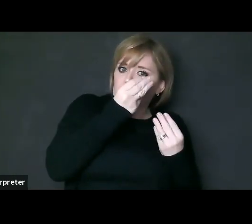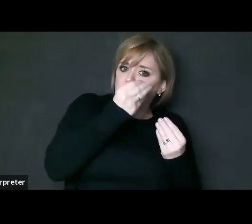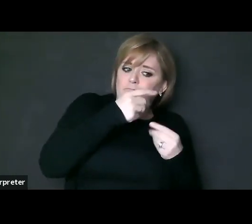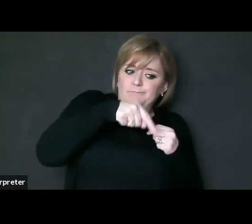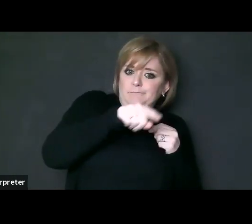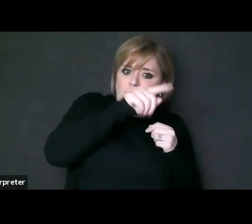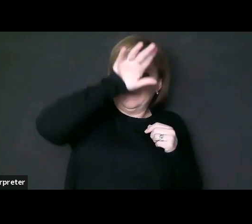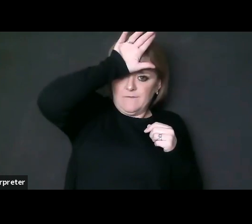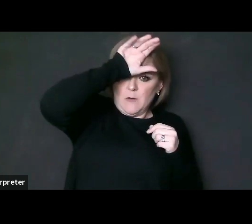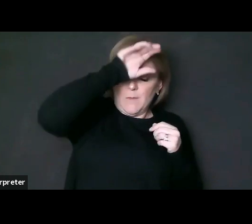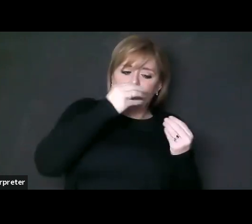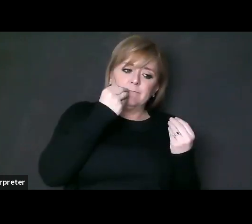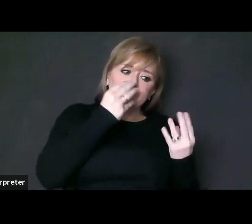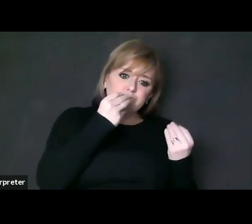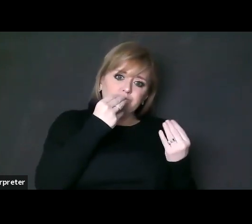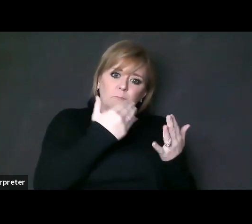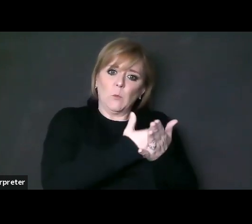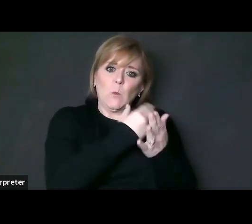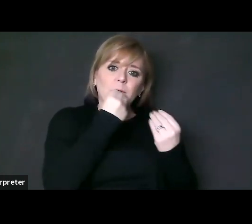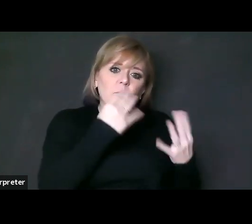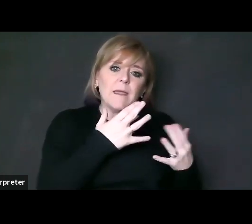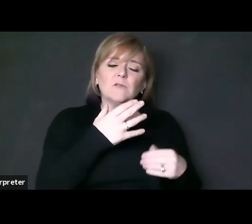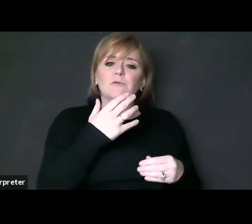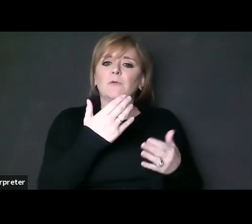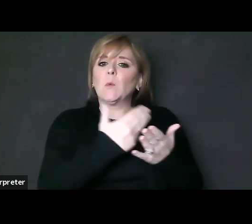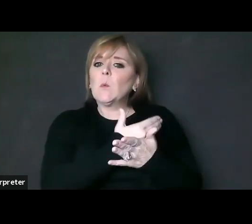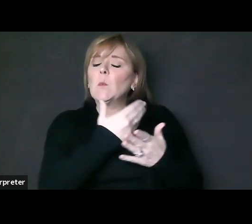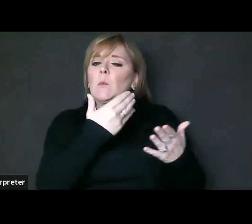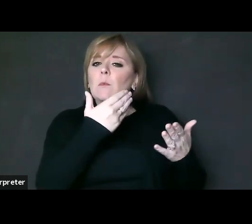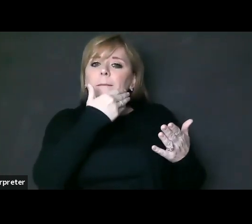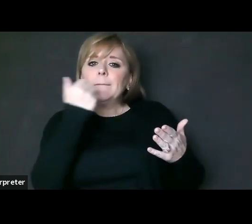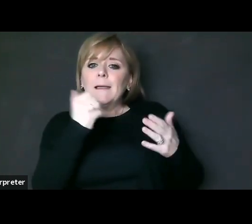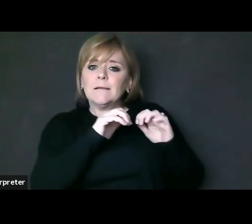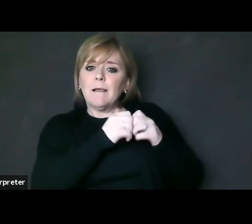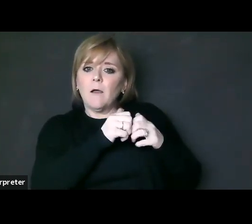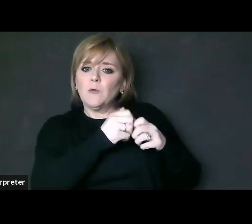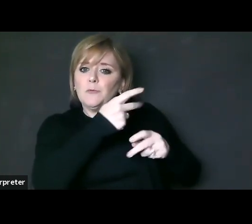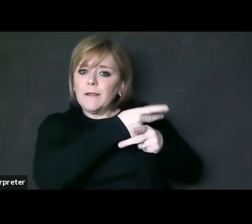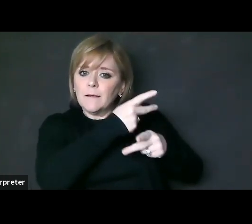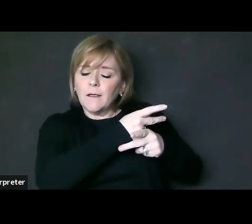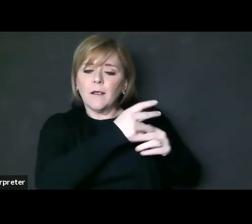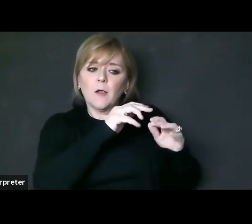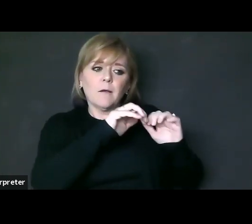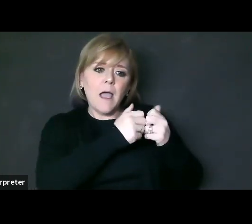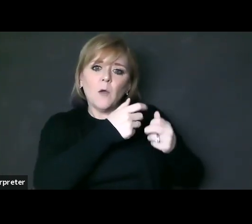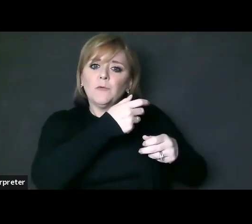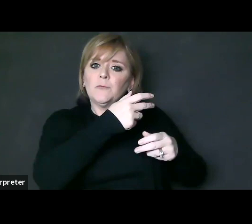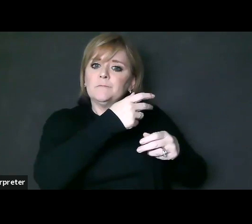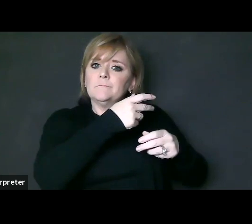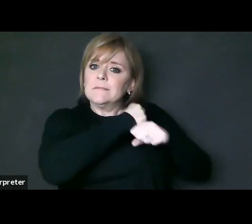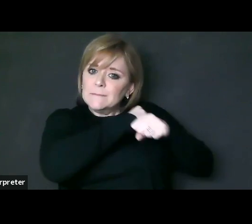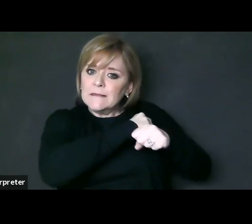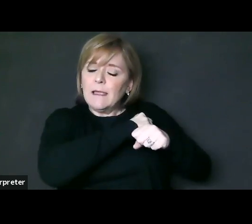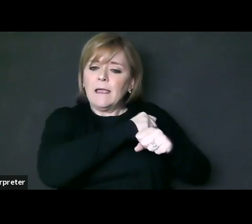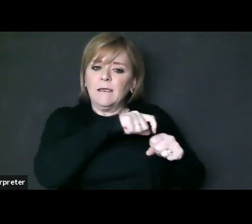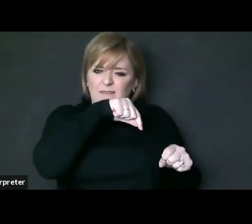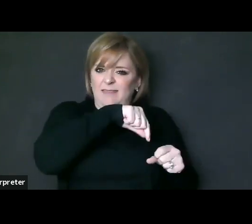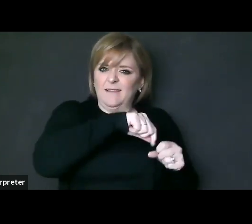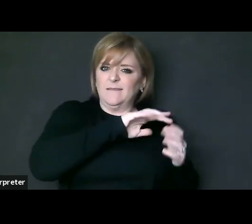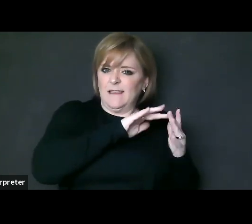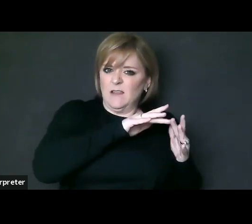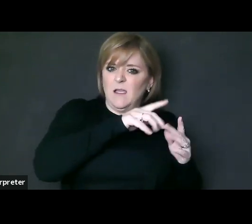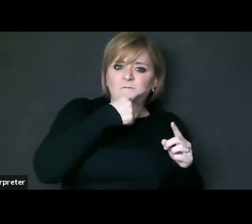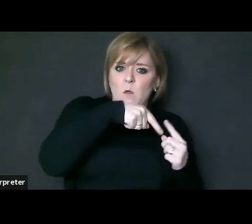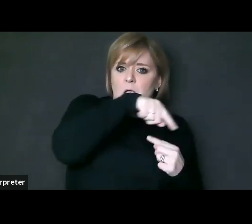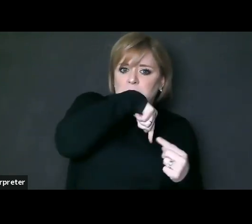also keeps them up to date on the emerging best practices as it relates to COVID across the country. Now, over a